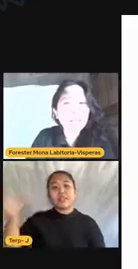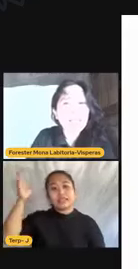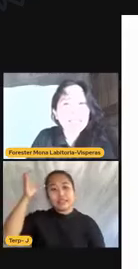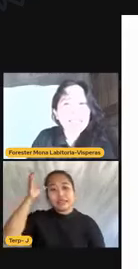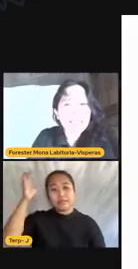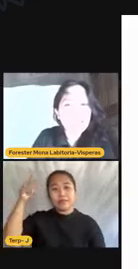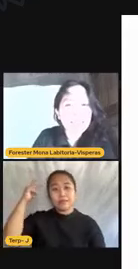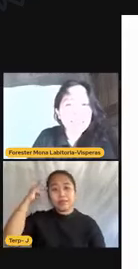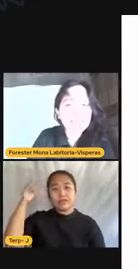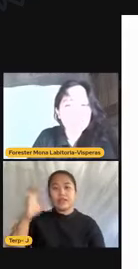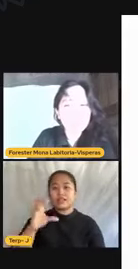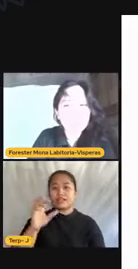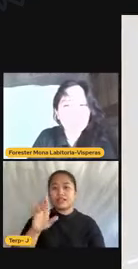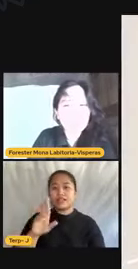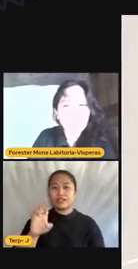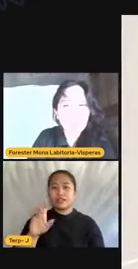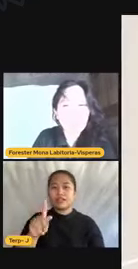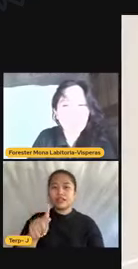Okay, next slide, please.